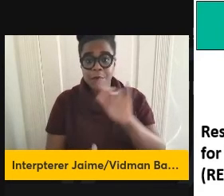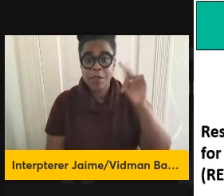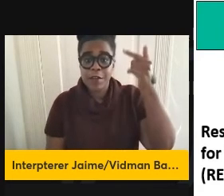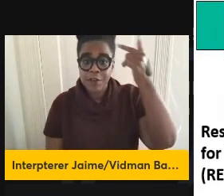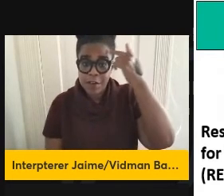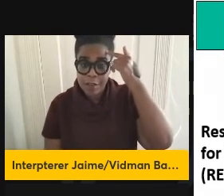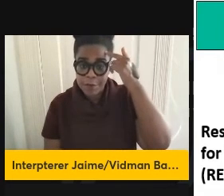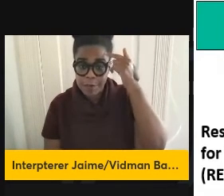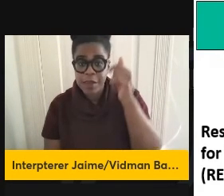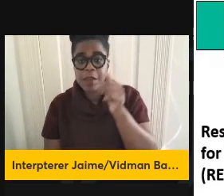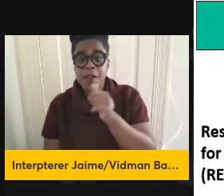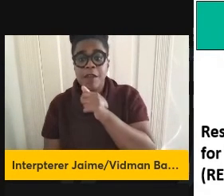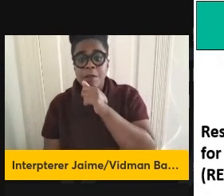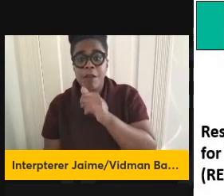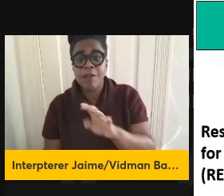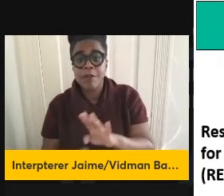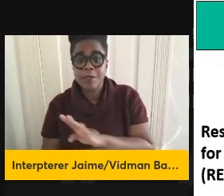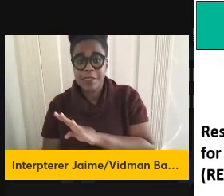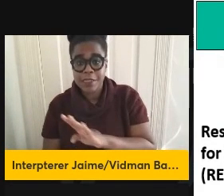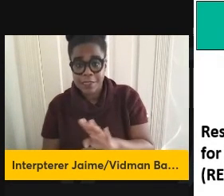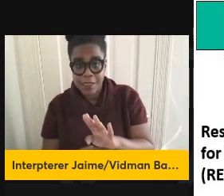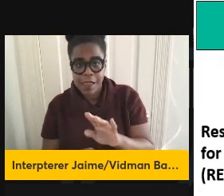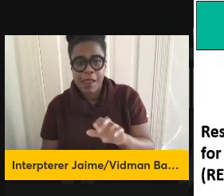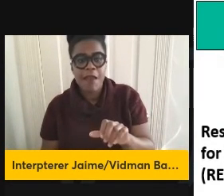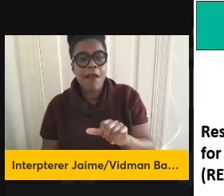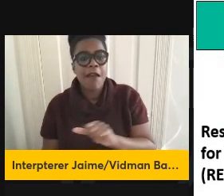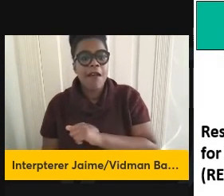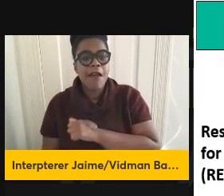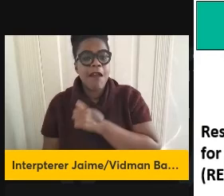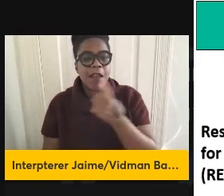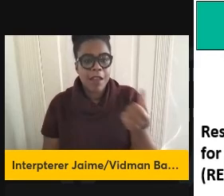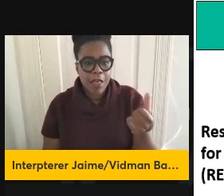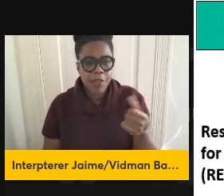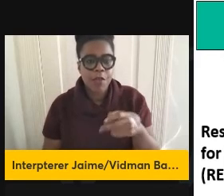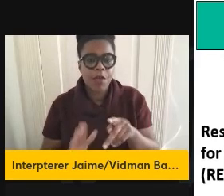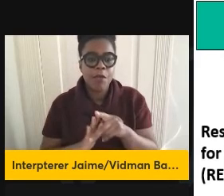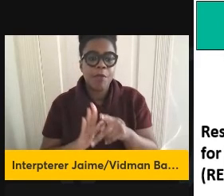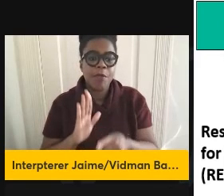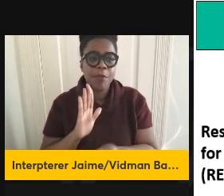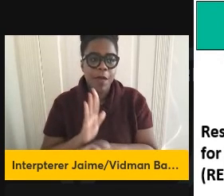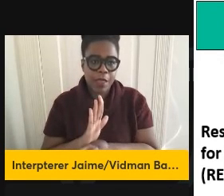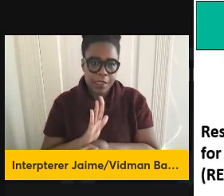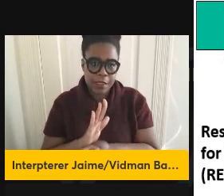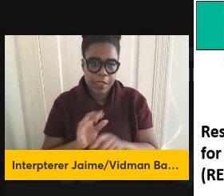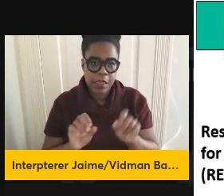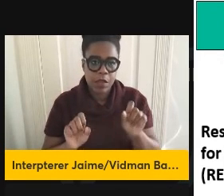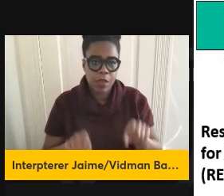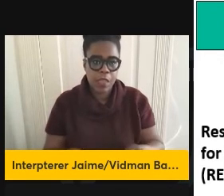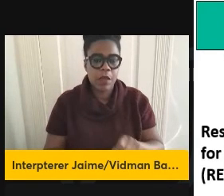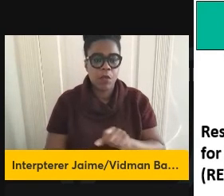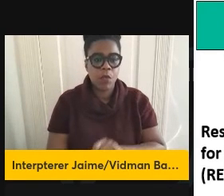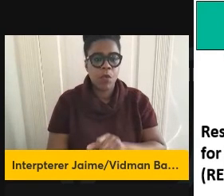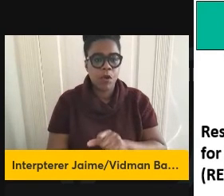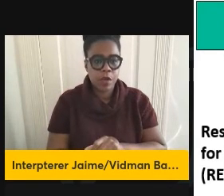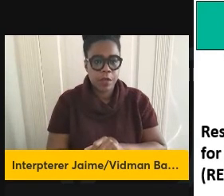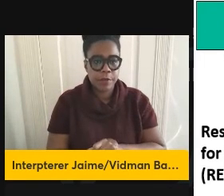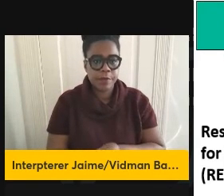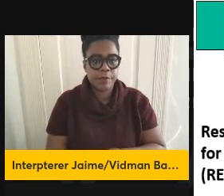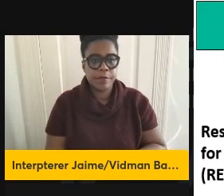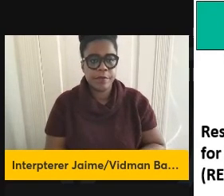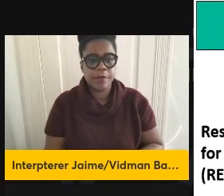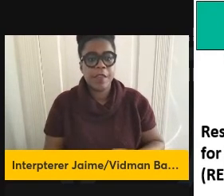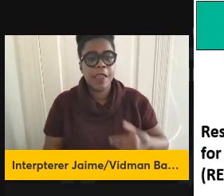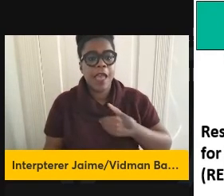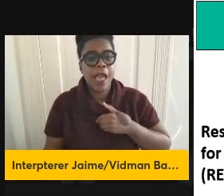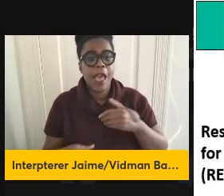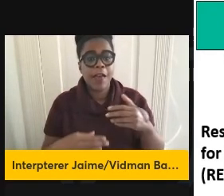private sector, and other like policy fields that you can work in. So I have a